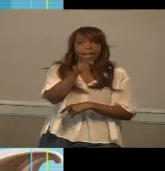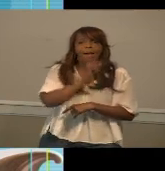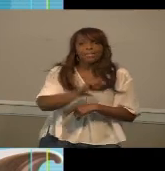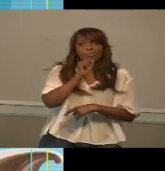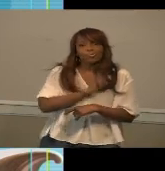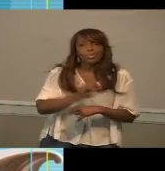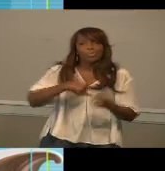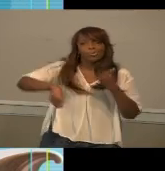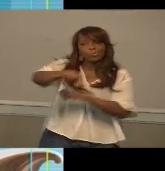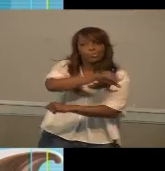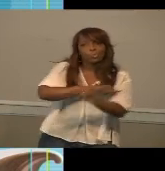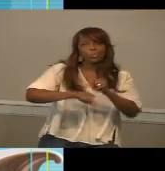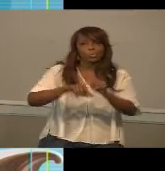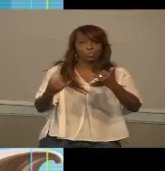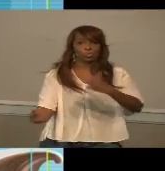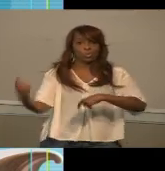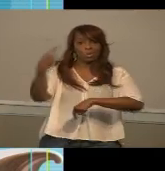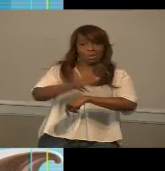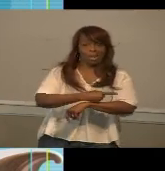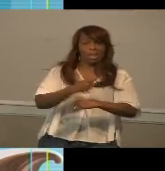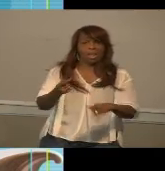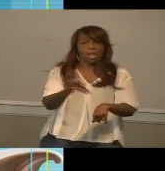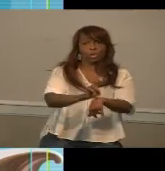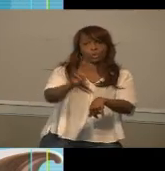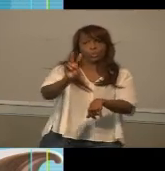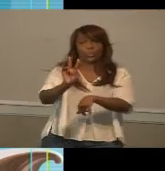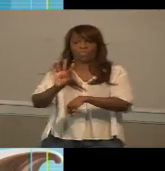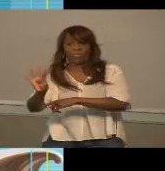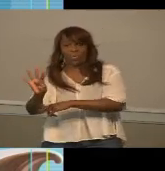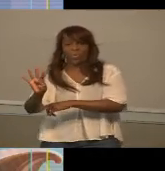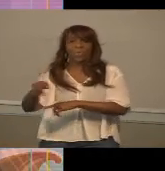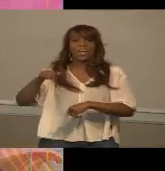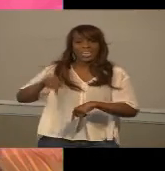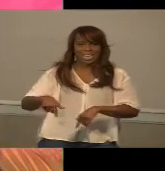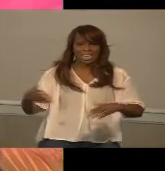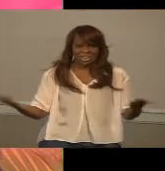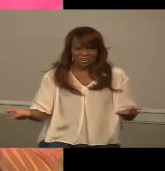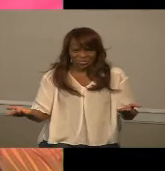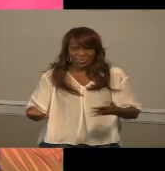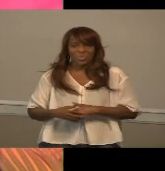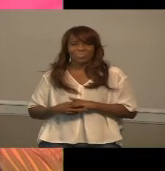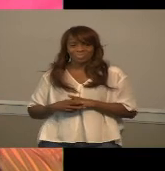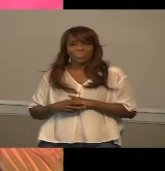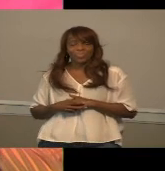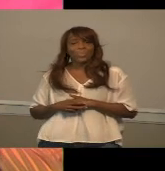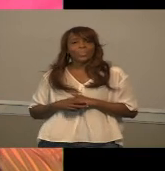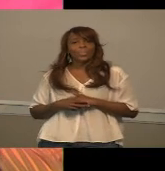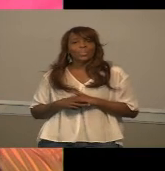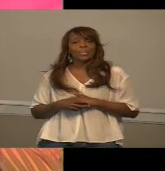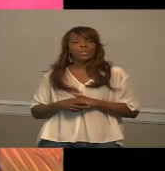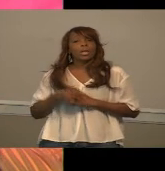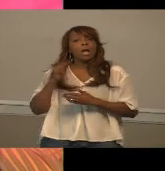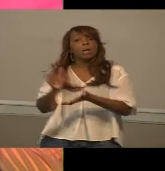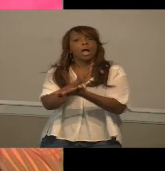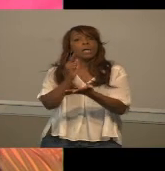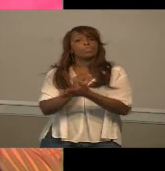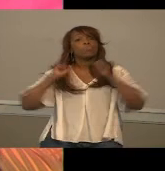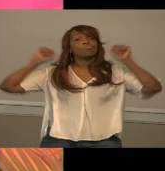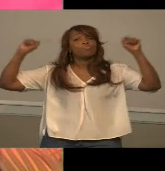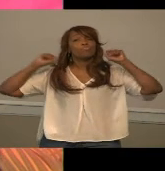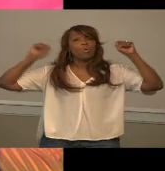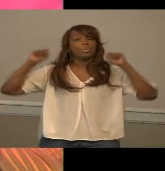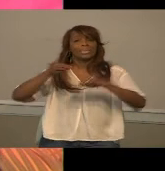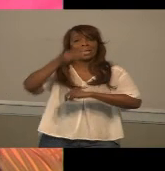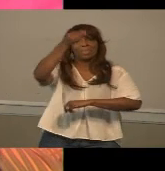today, Sunday, July 18th from 2 to 4 p.m. at our Shadyside location. Gospel aerobics is held